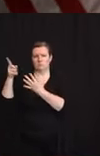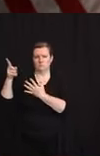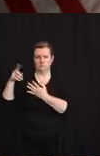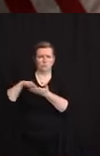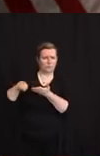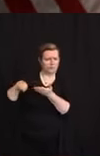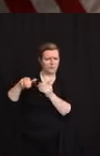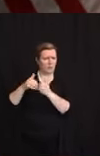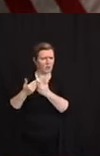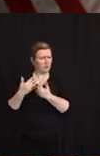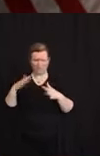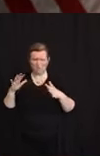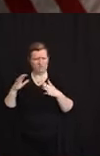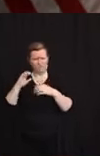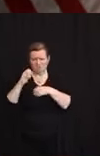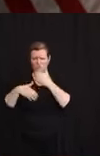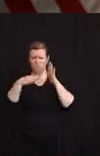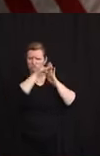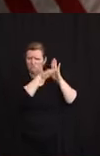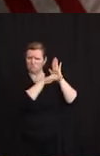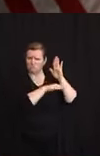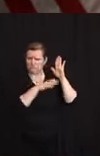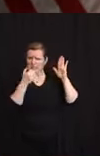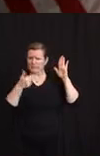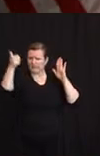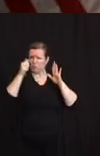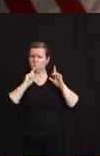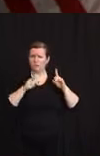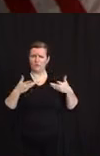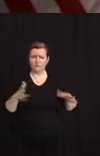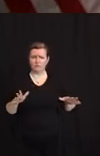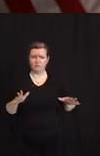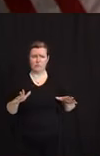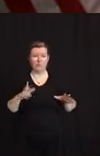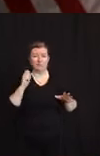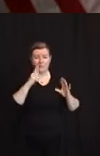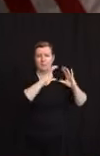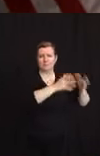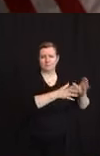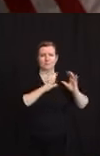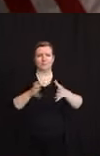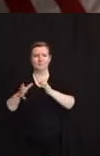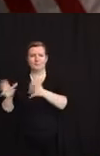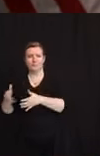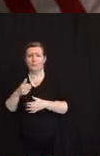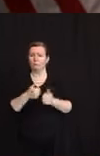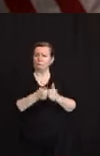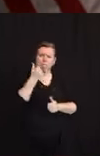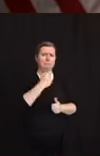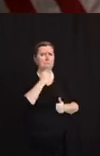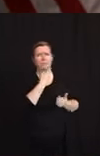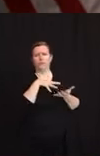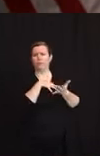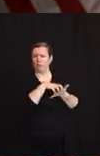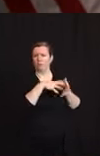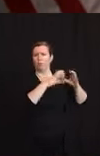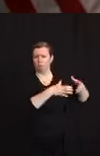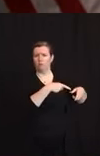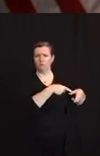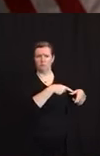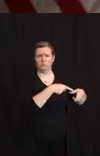our hope is that it's going to be in batches, so it's the most acute, exposed communities in sort of